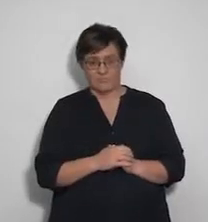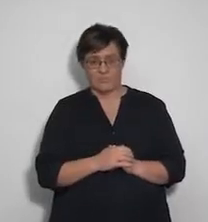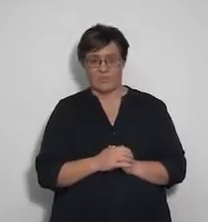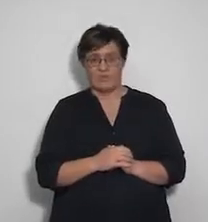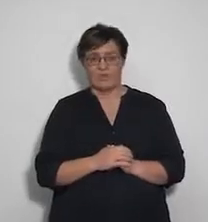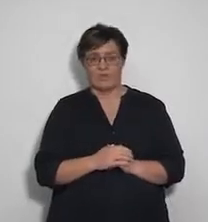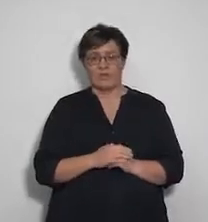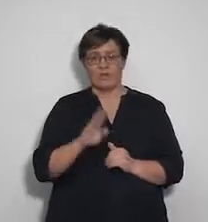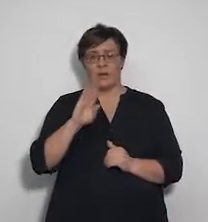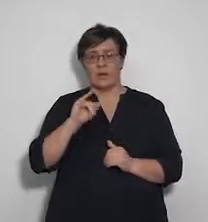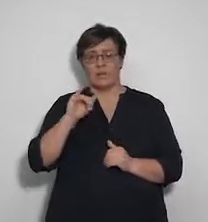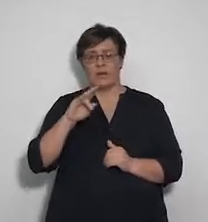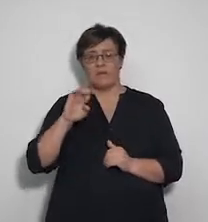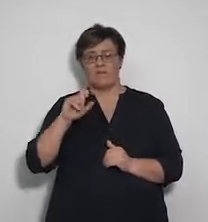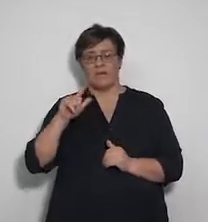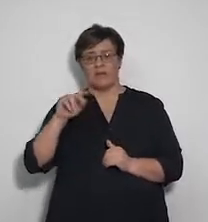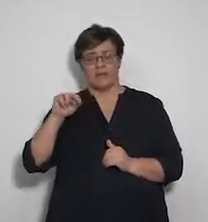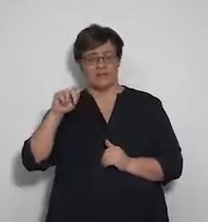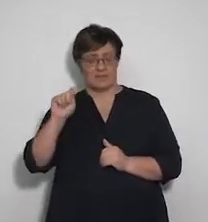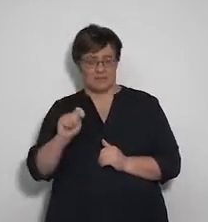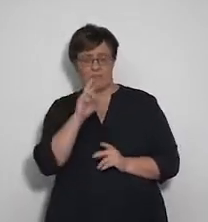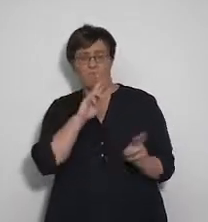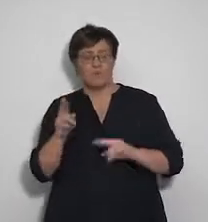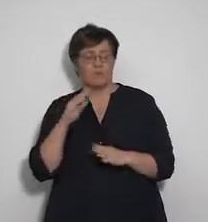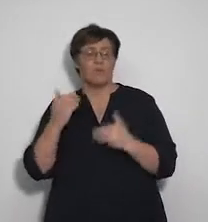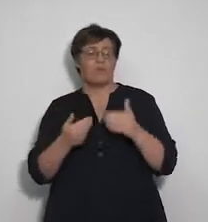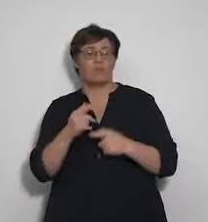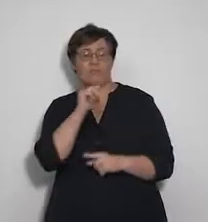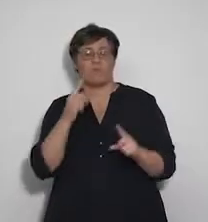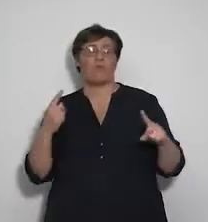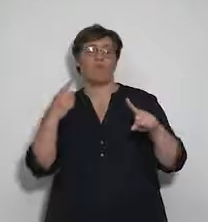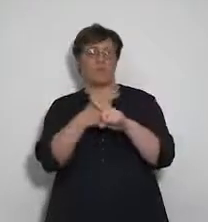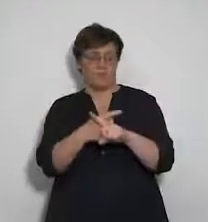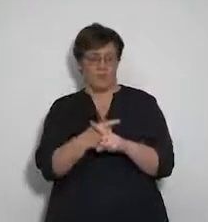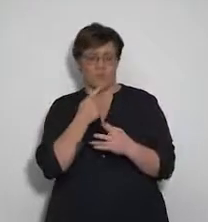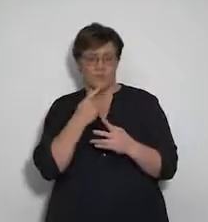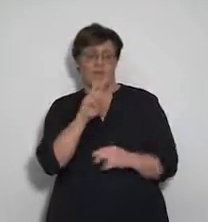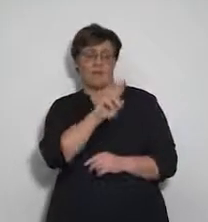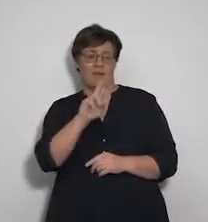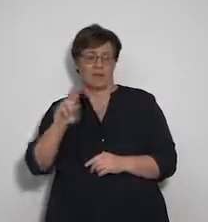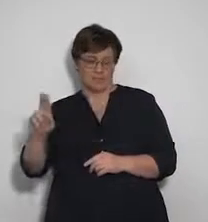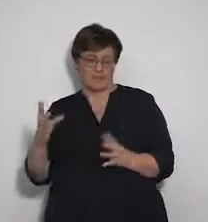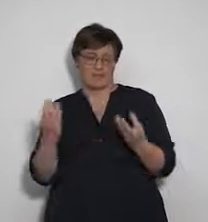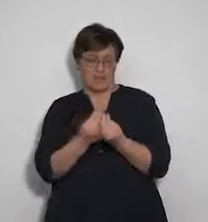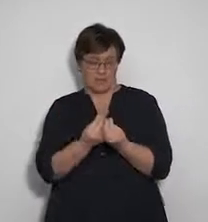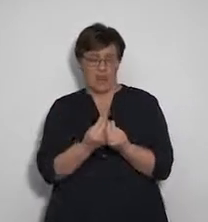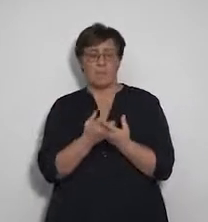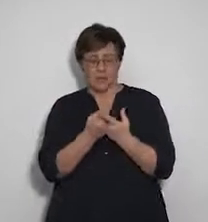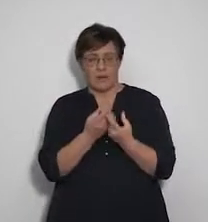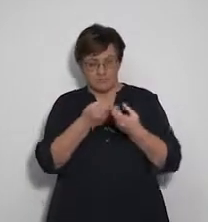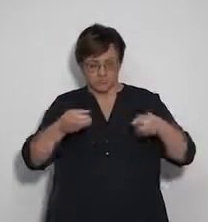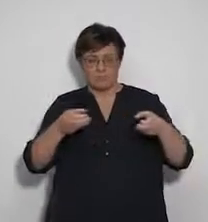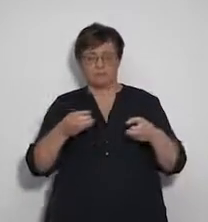The concept of a bivalent and how that forms during what we refer to a process called crossing over, when pairs of chromosomes come together